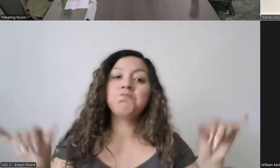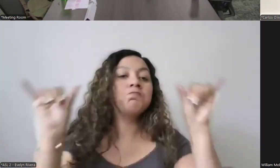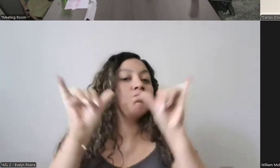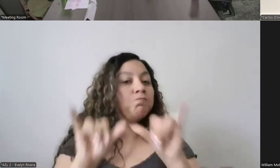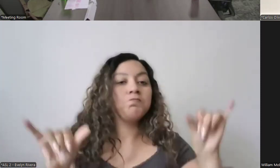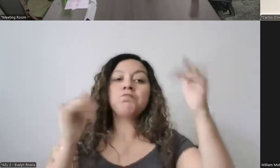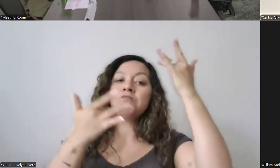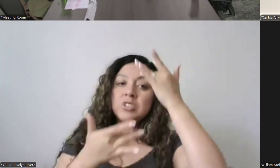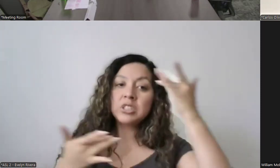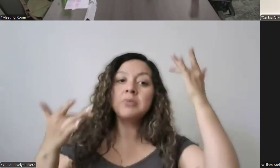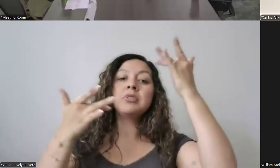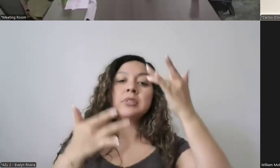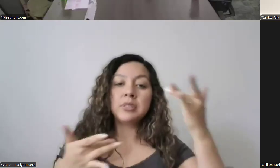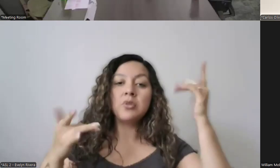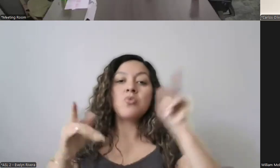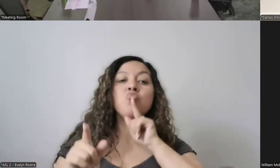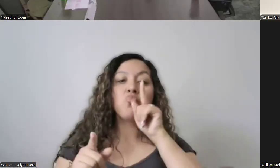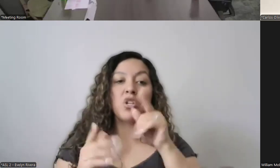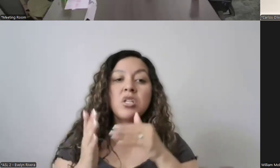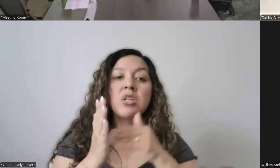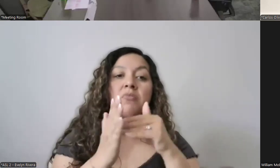very prominent.